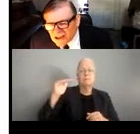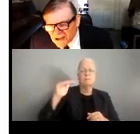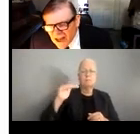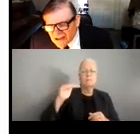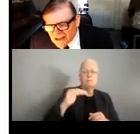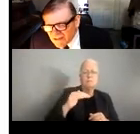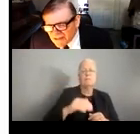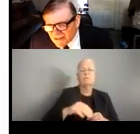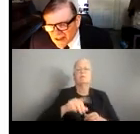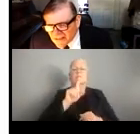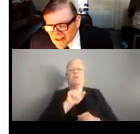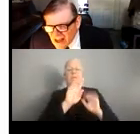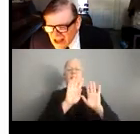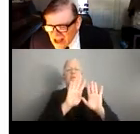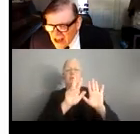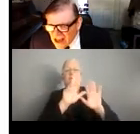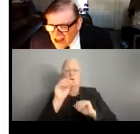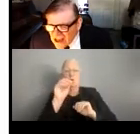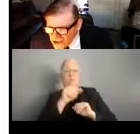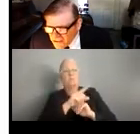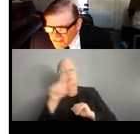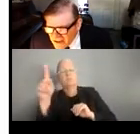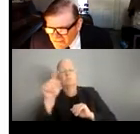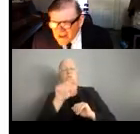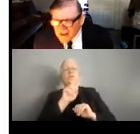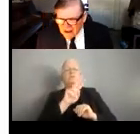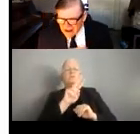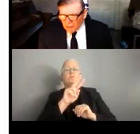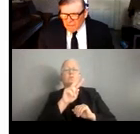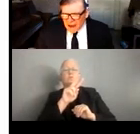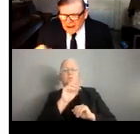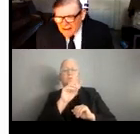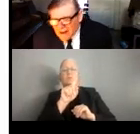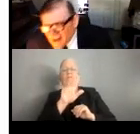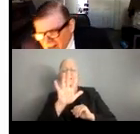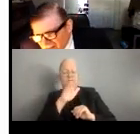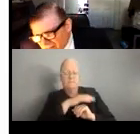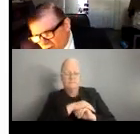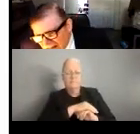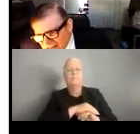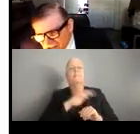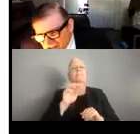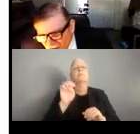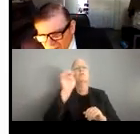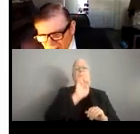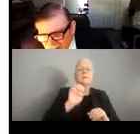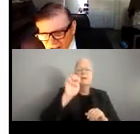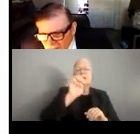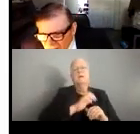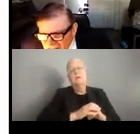to 2015. Europe has been level pegging more or less, with the